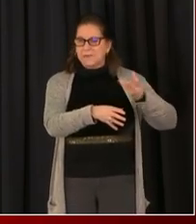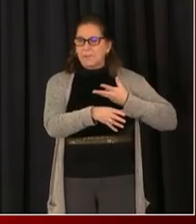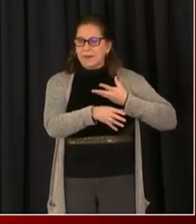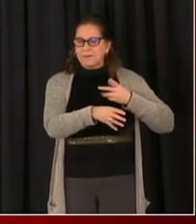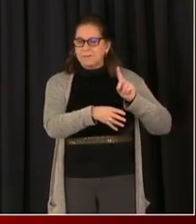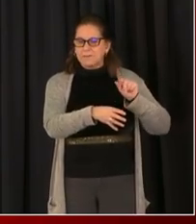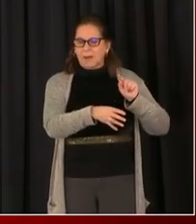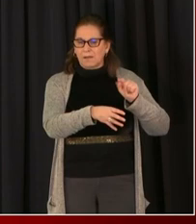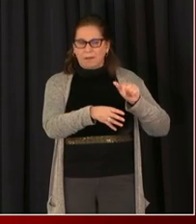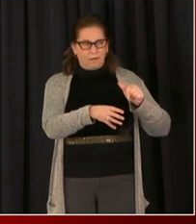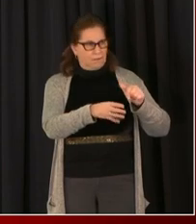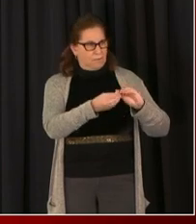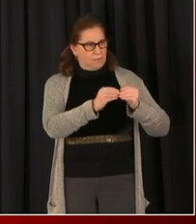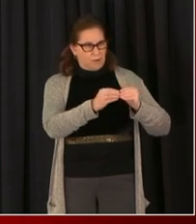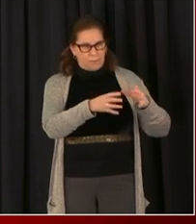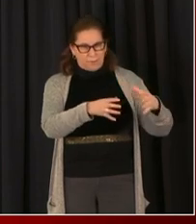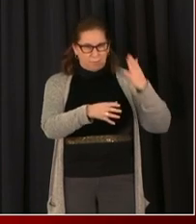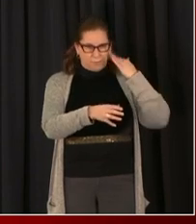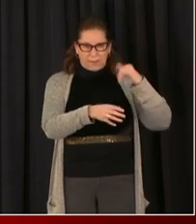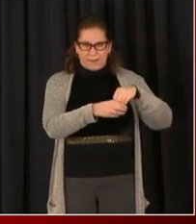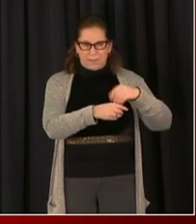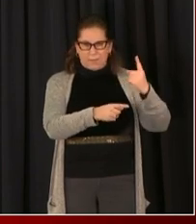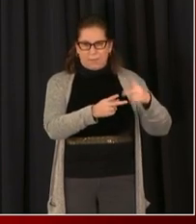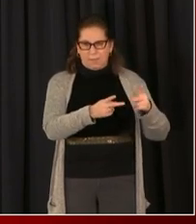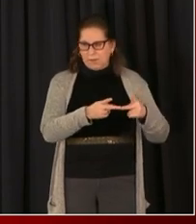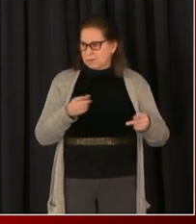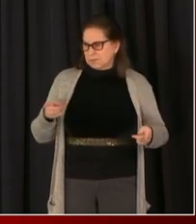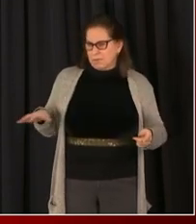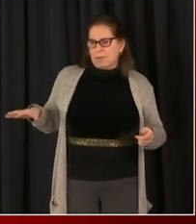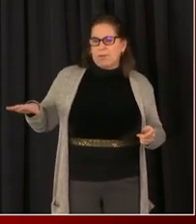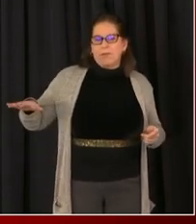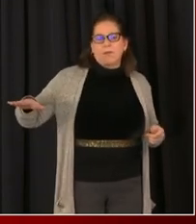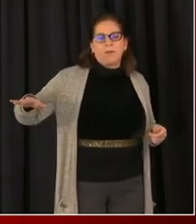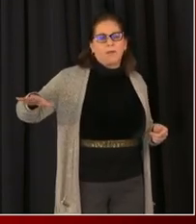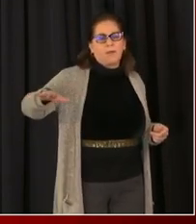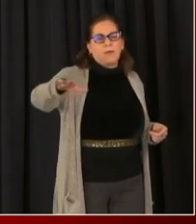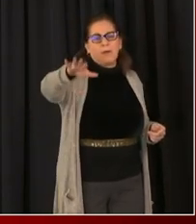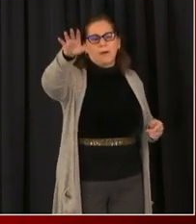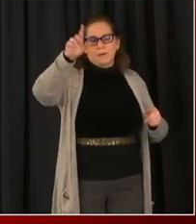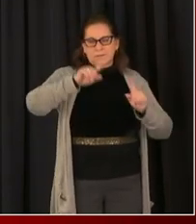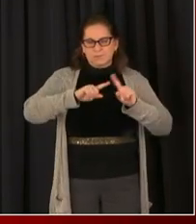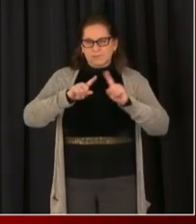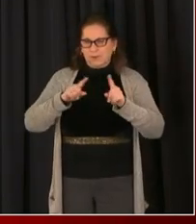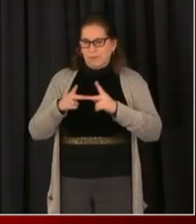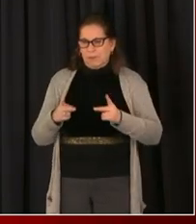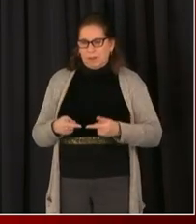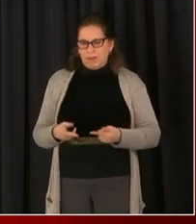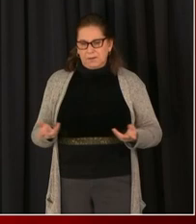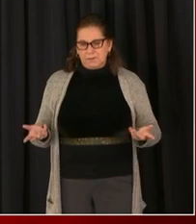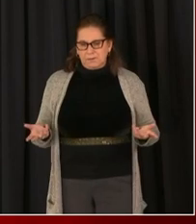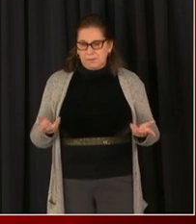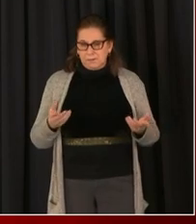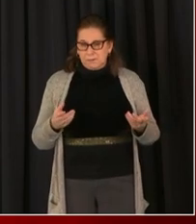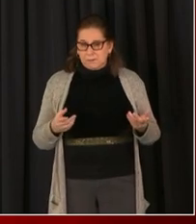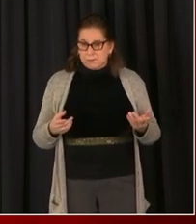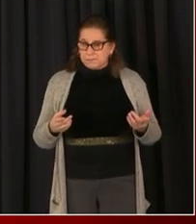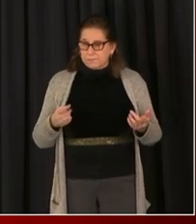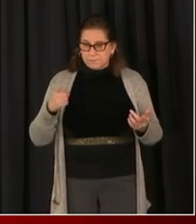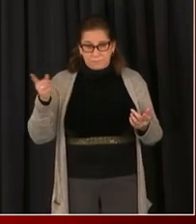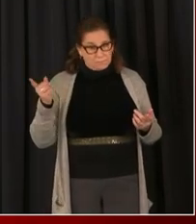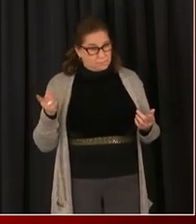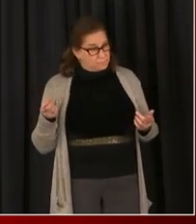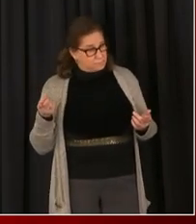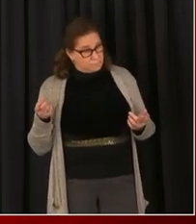and maybe it's not supposed to, line up with the data that you've given us about where you think the largest percentage of cases come from. We've